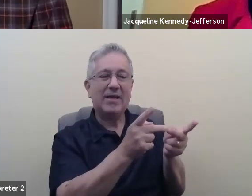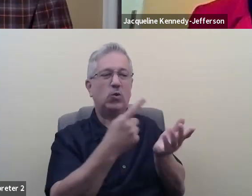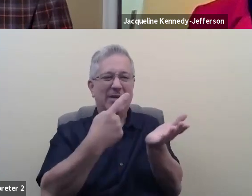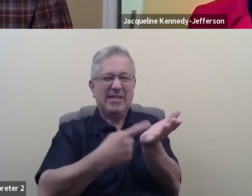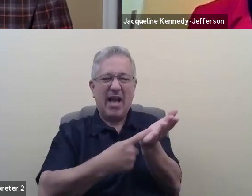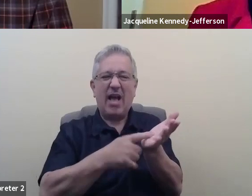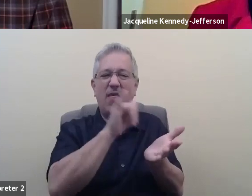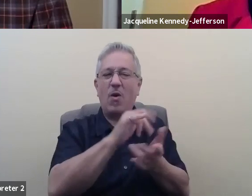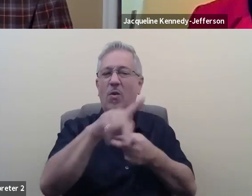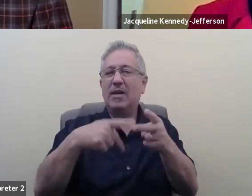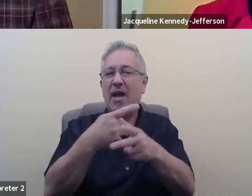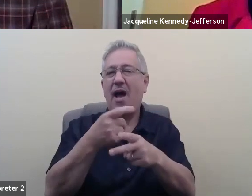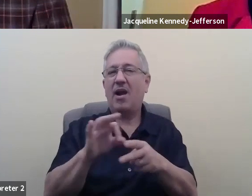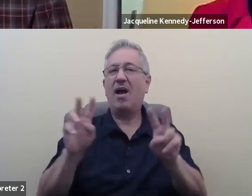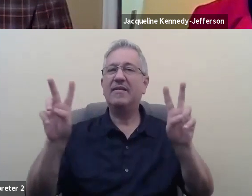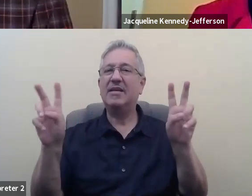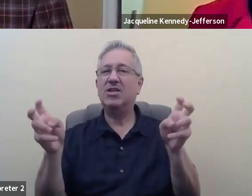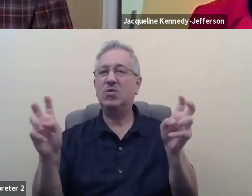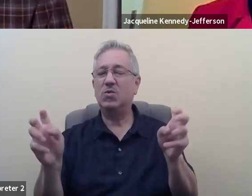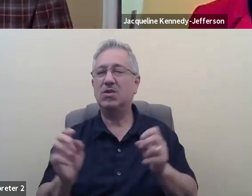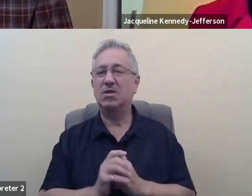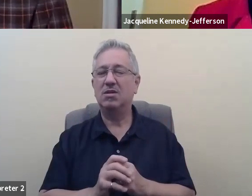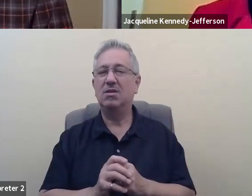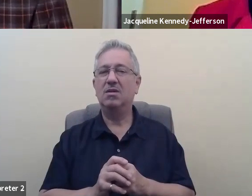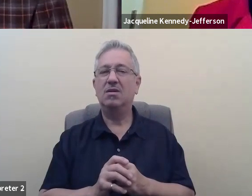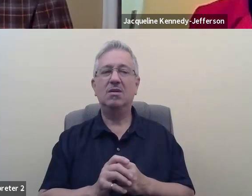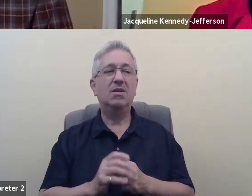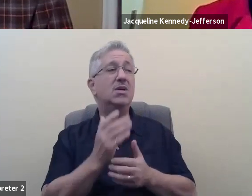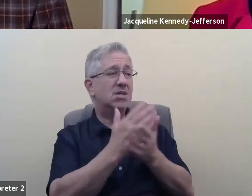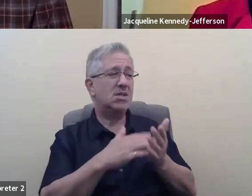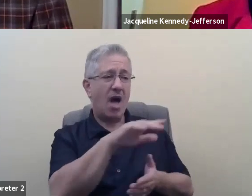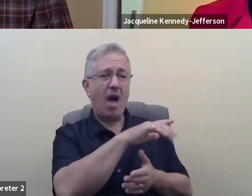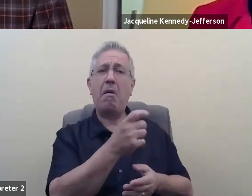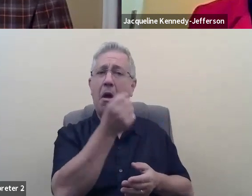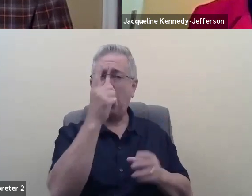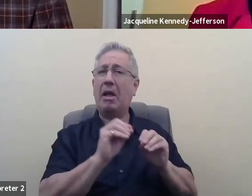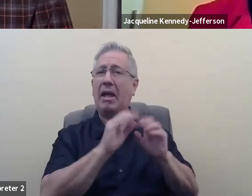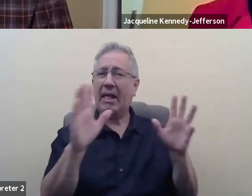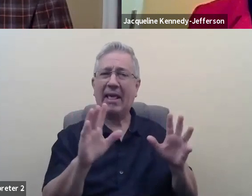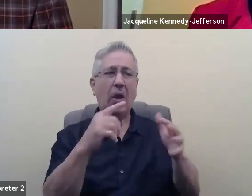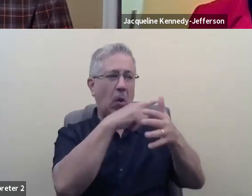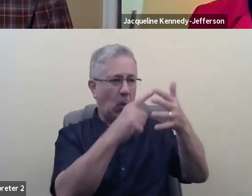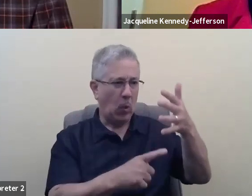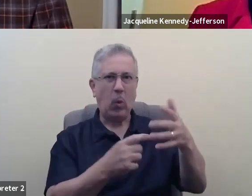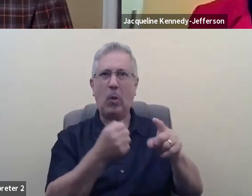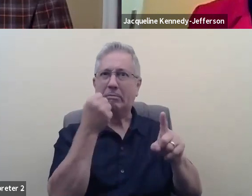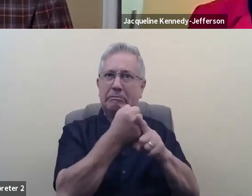they themselves had a really clear understanding of the breadth of issues at hand.